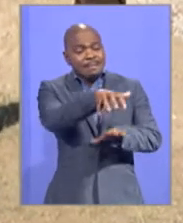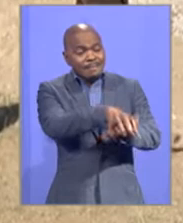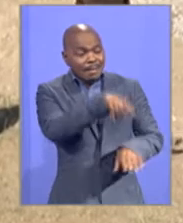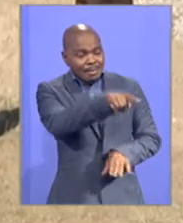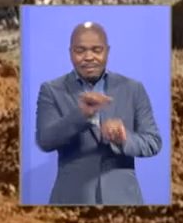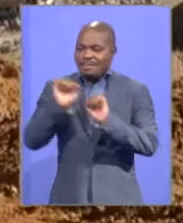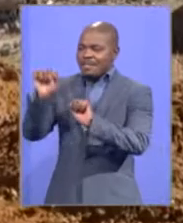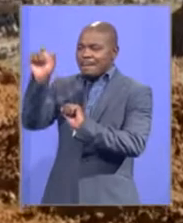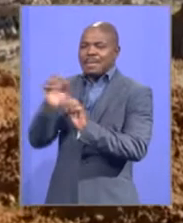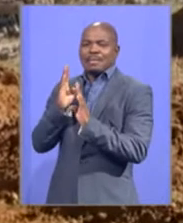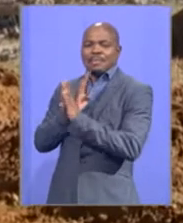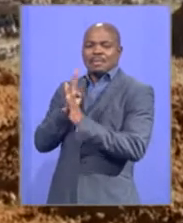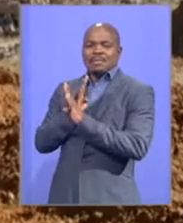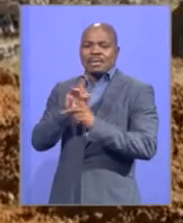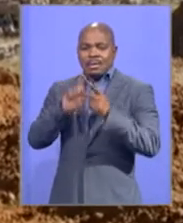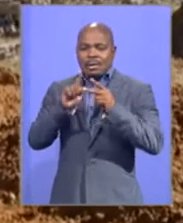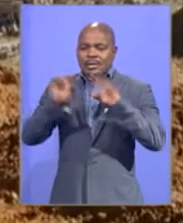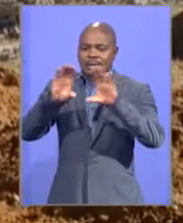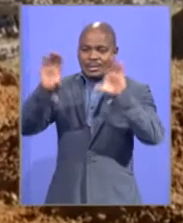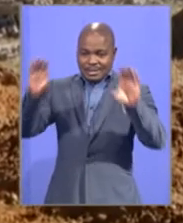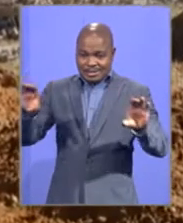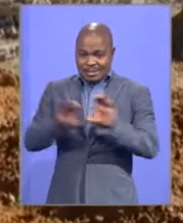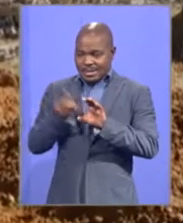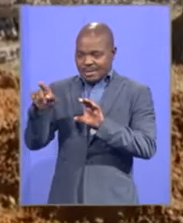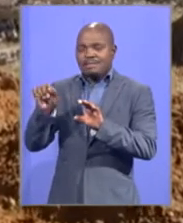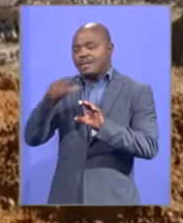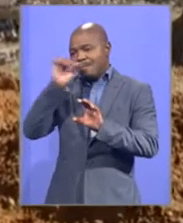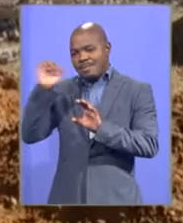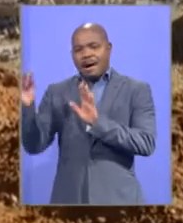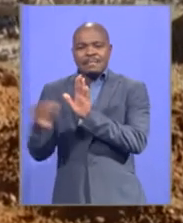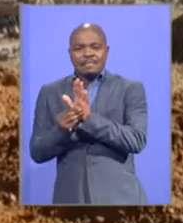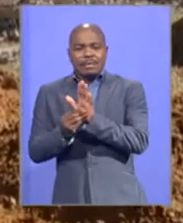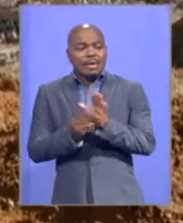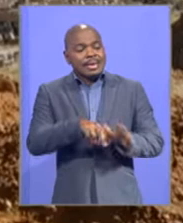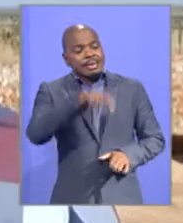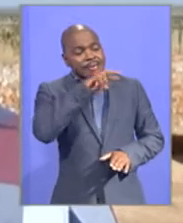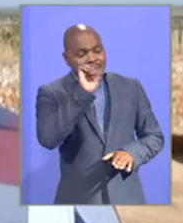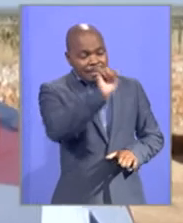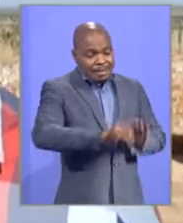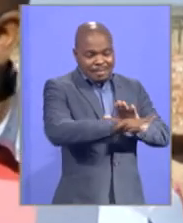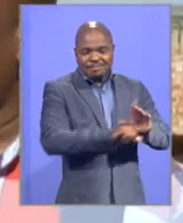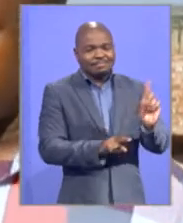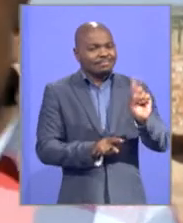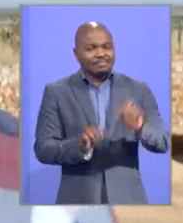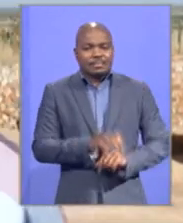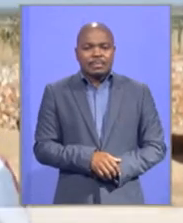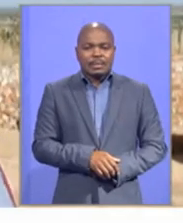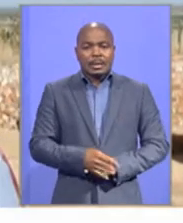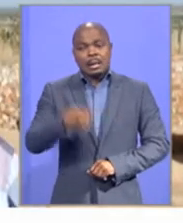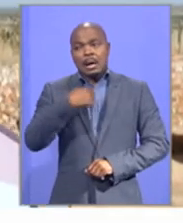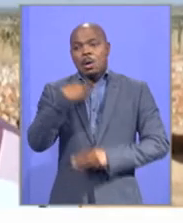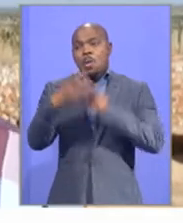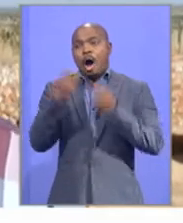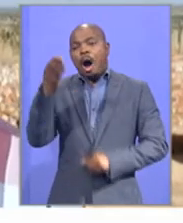tlase ga taolo ya mongwe mme title deed e ka fa tlase ga leina la gagwe e seng kwa kgotsing. A wena ke rile ke le ko